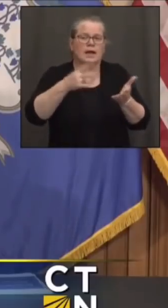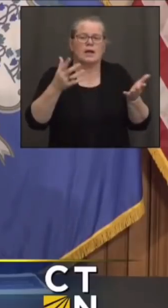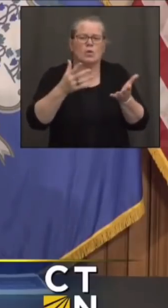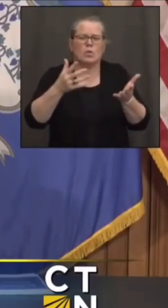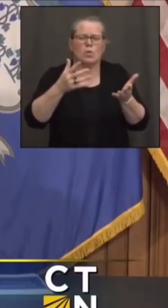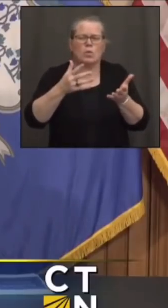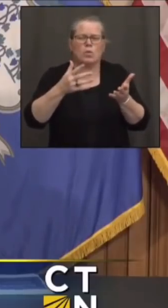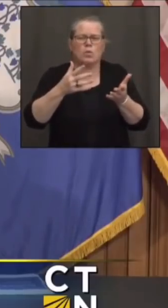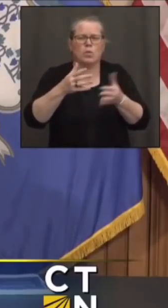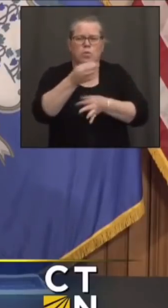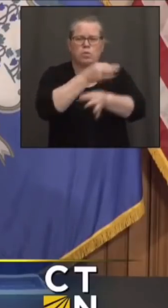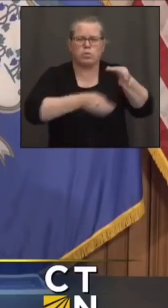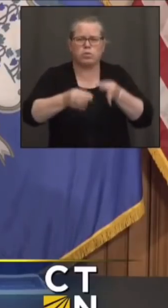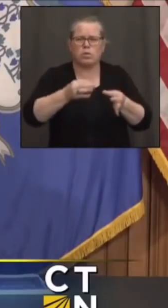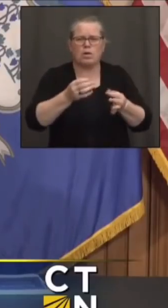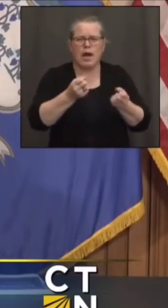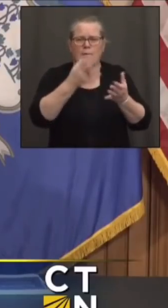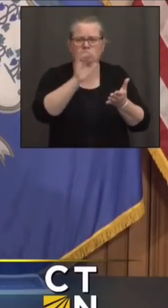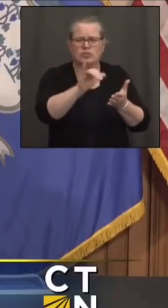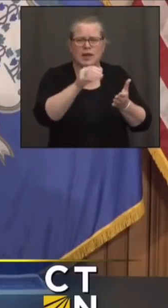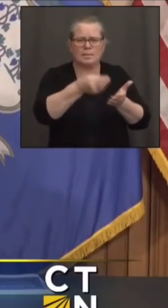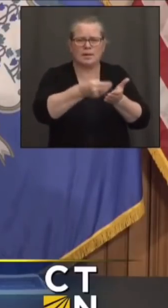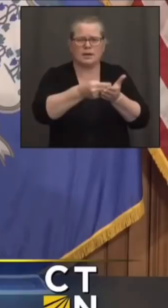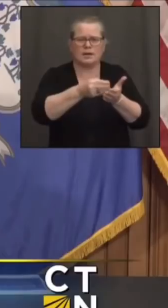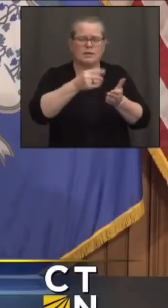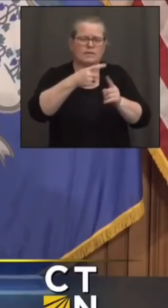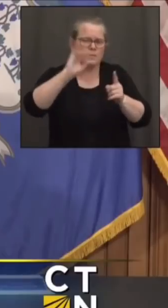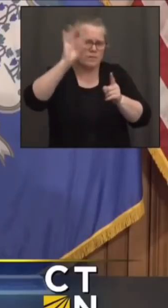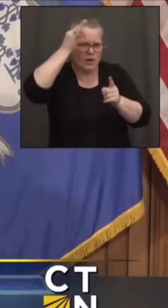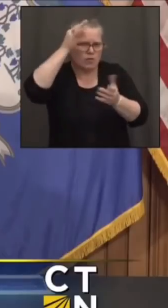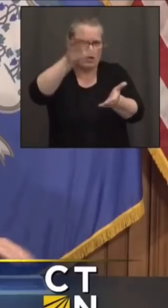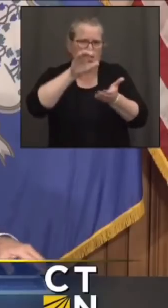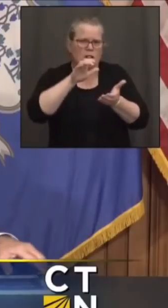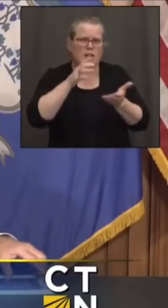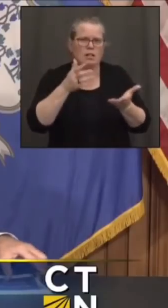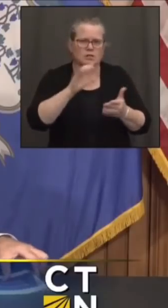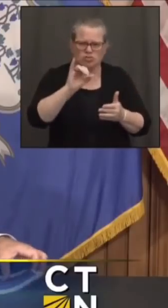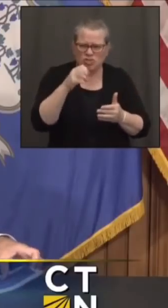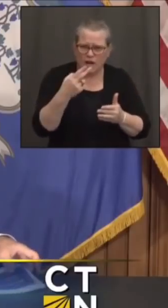Josh, maybe? Yeah, you know what? You have that, Josh?